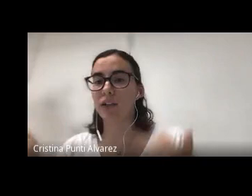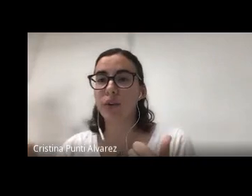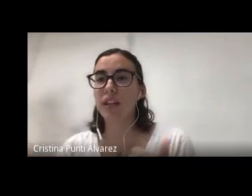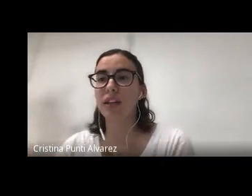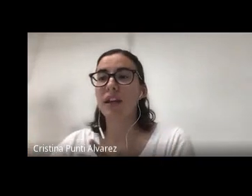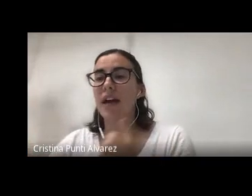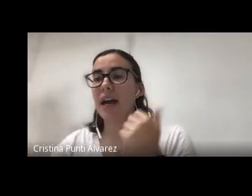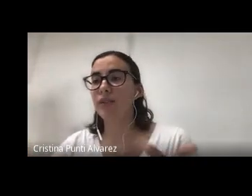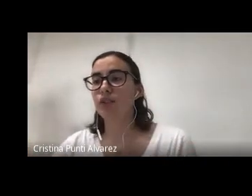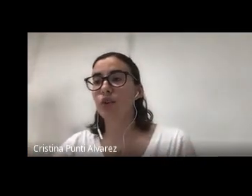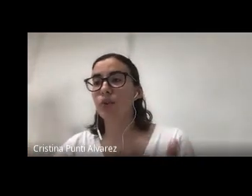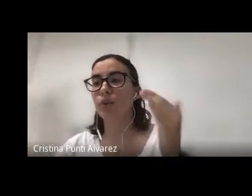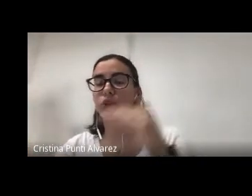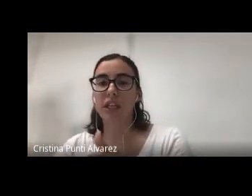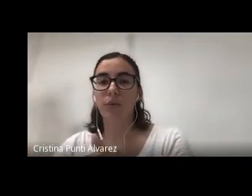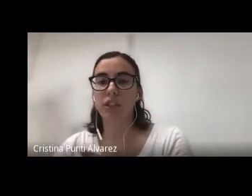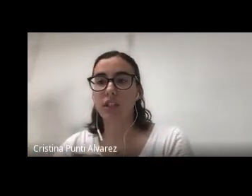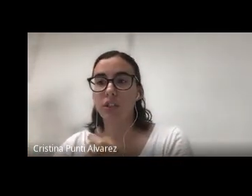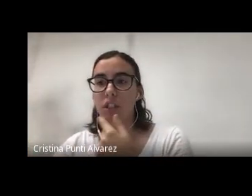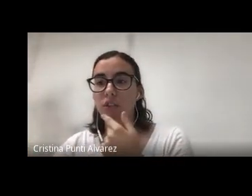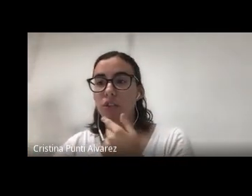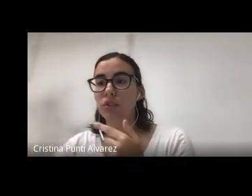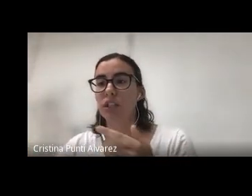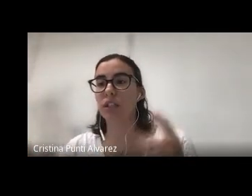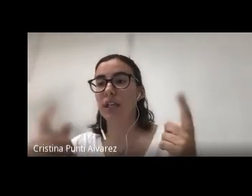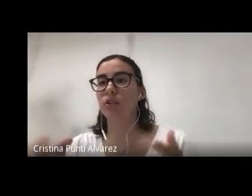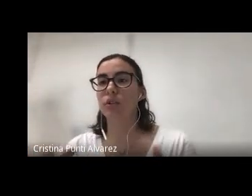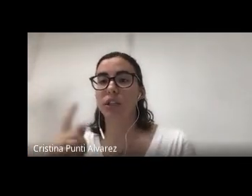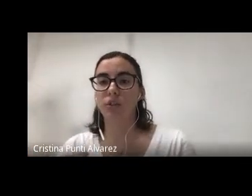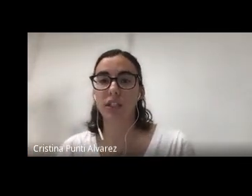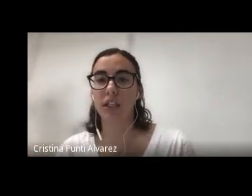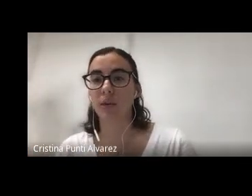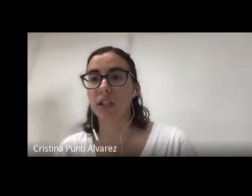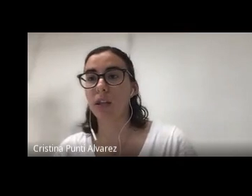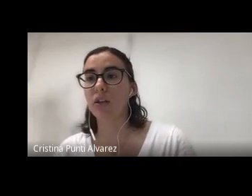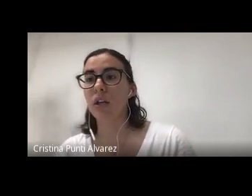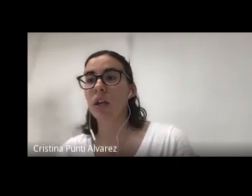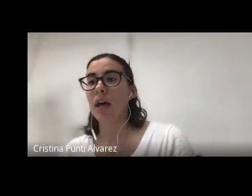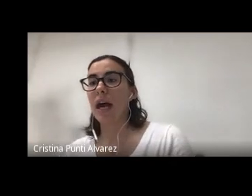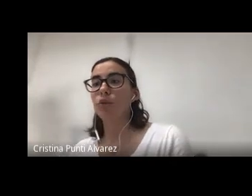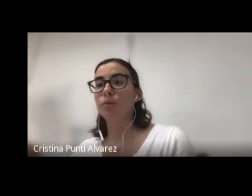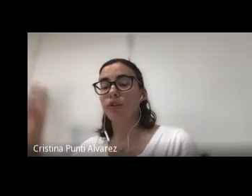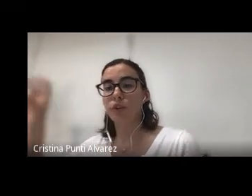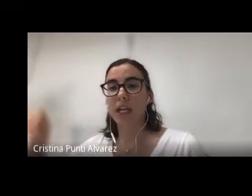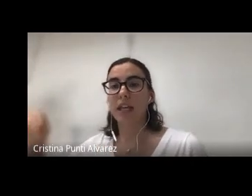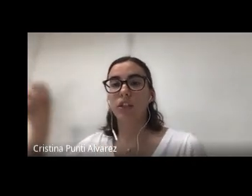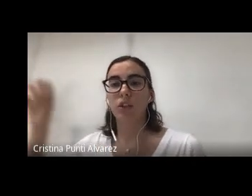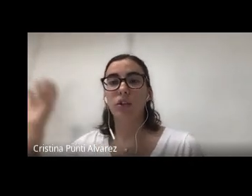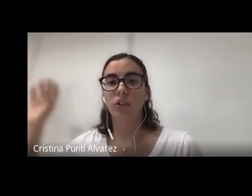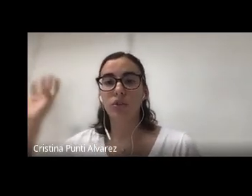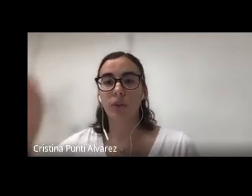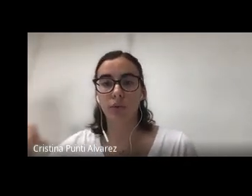like, are you ready? And if so, we would start with the synchronization cues, that it's actually what you can see now in the video. I would perform the